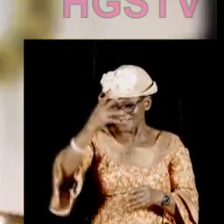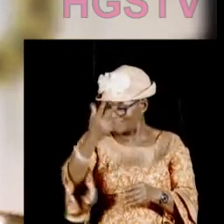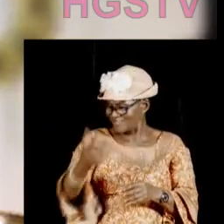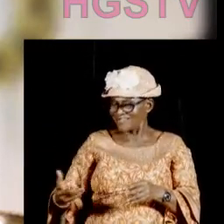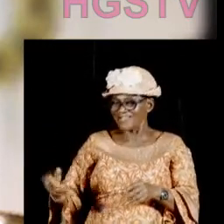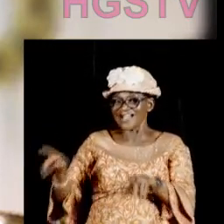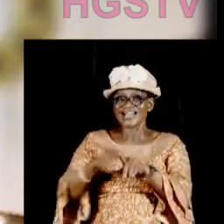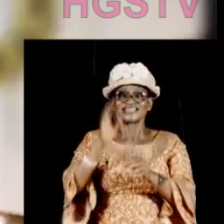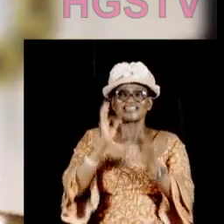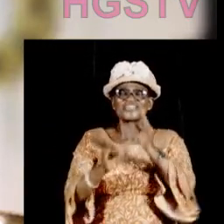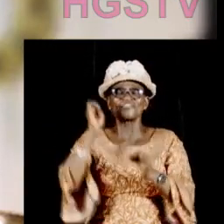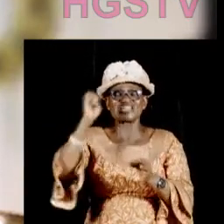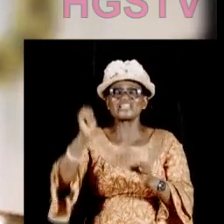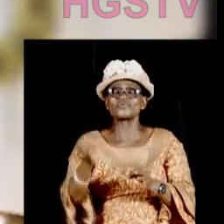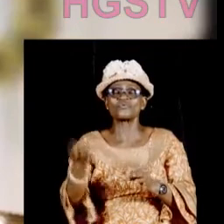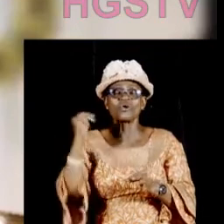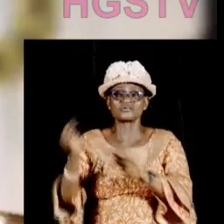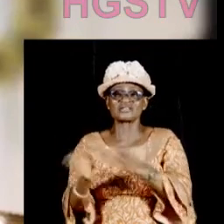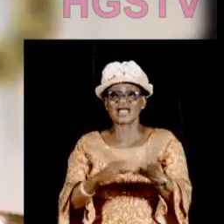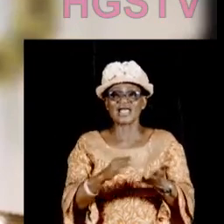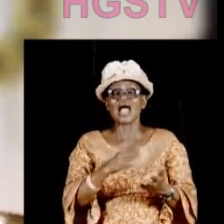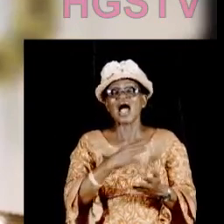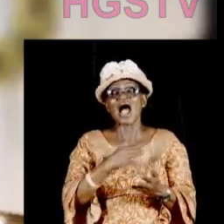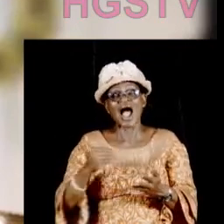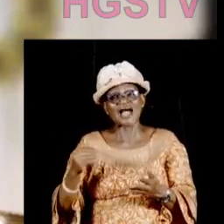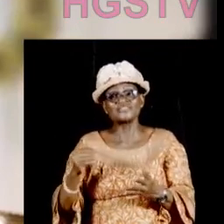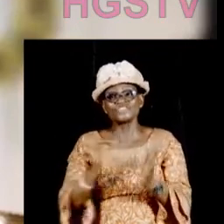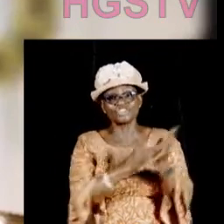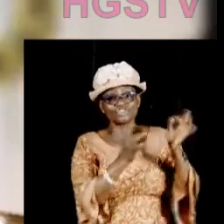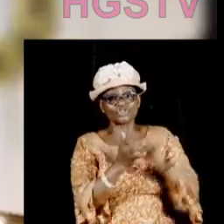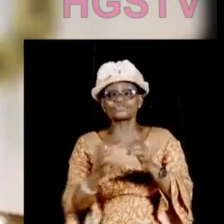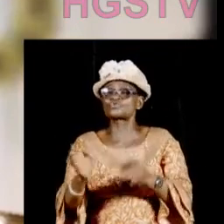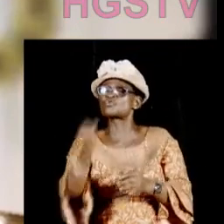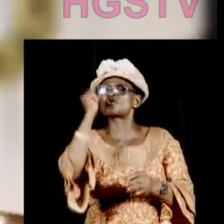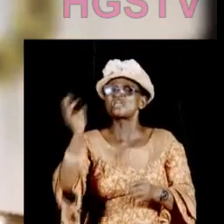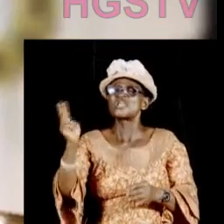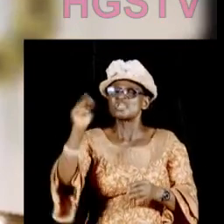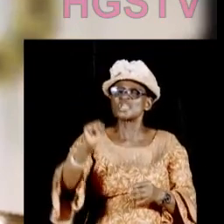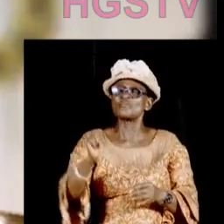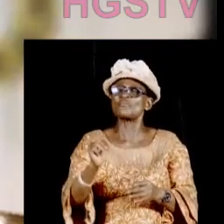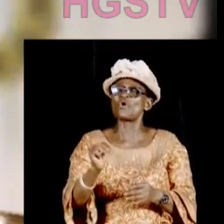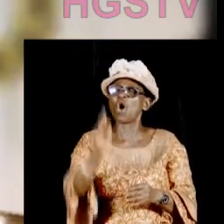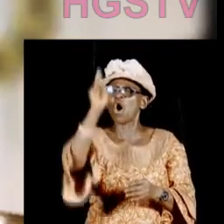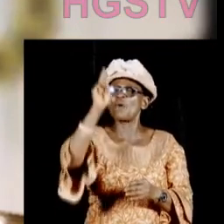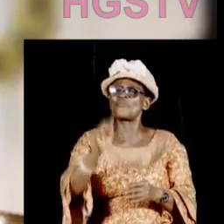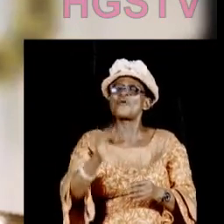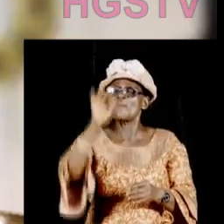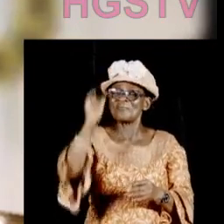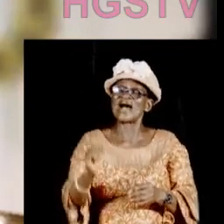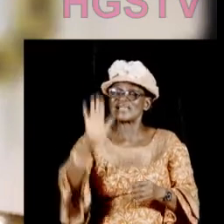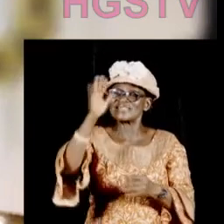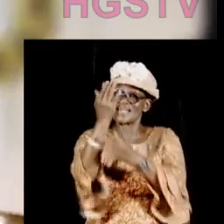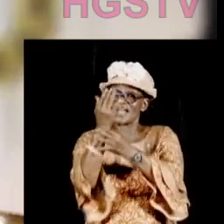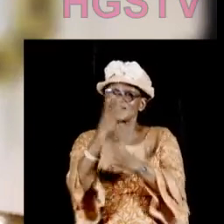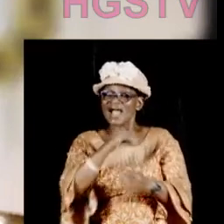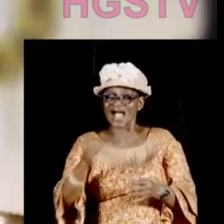27, Jesus took him up by his hand, lifted him up, and he